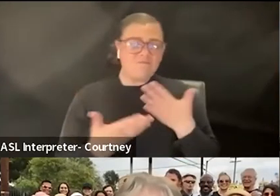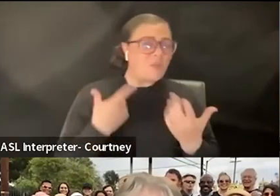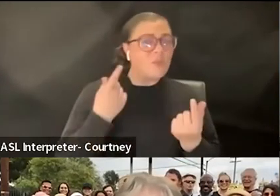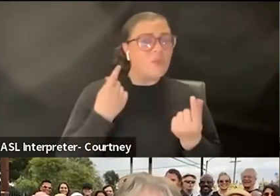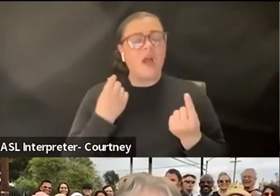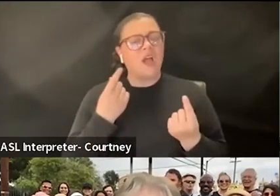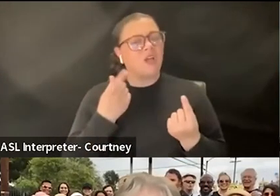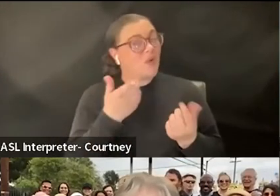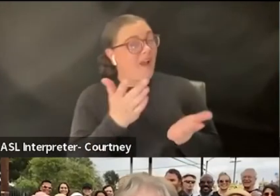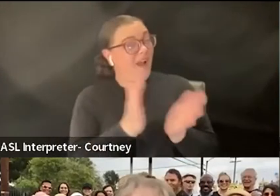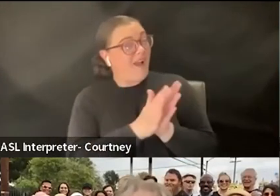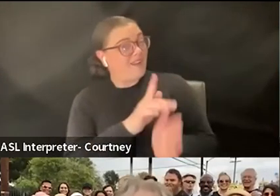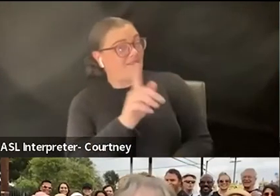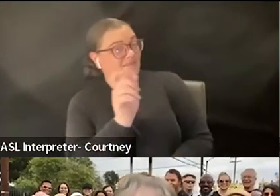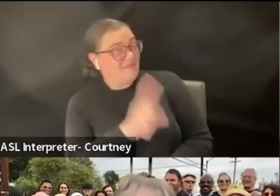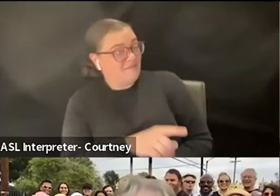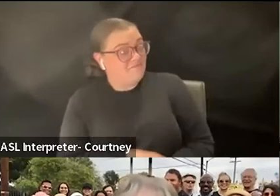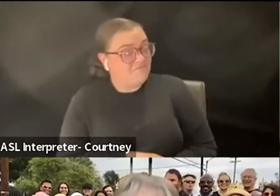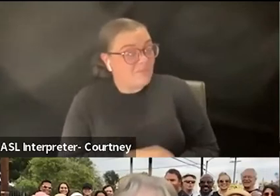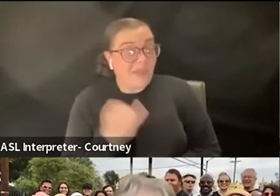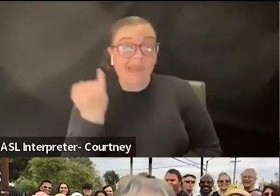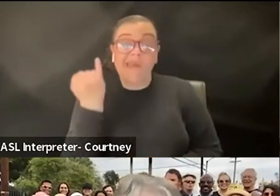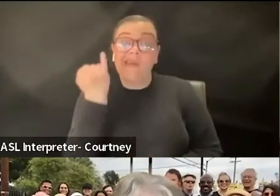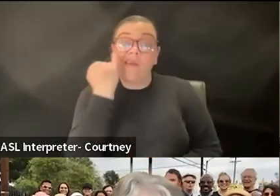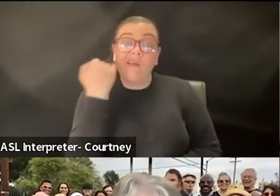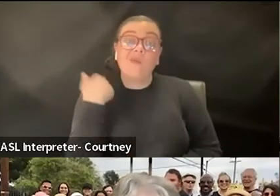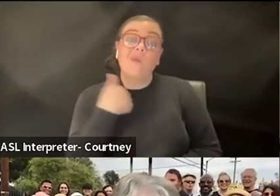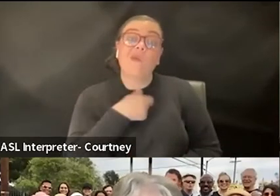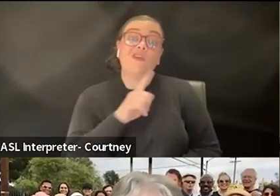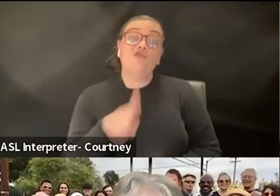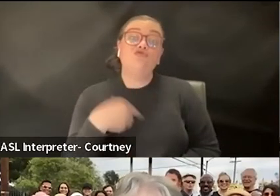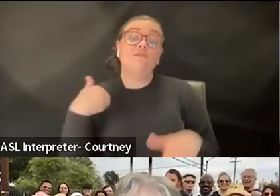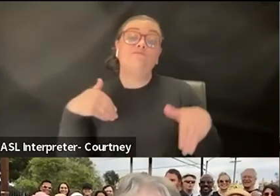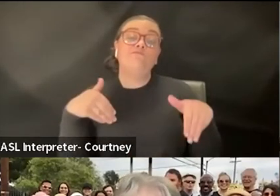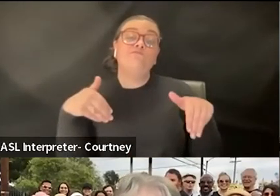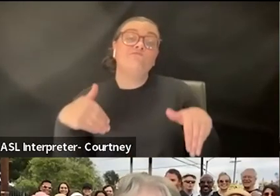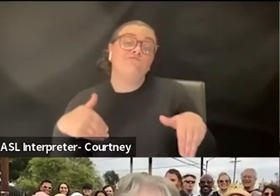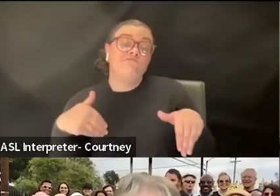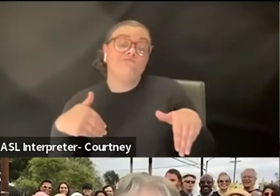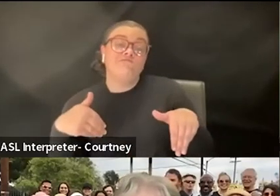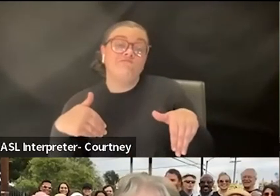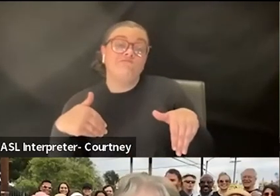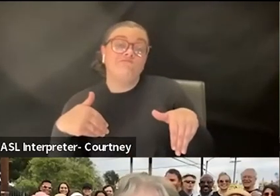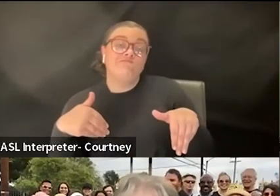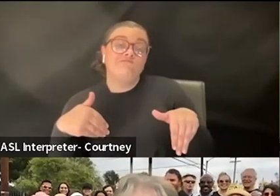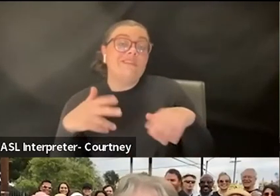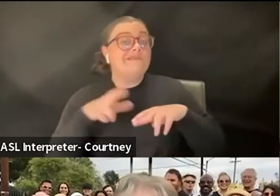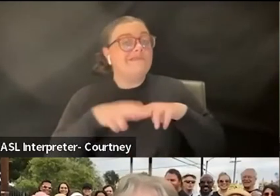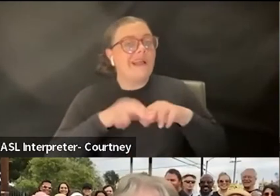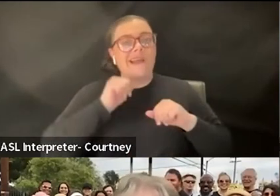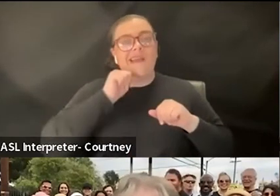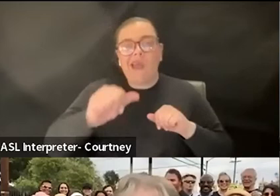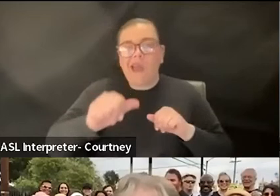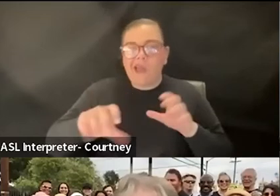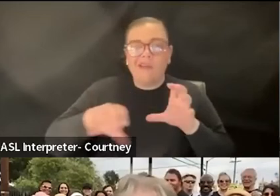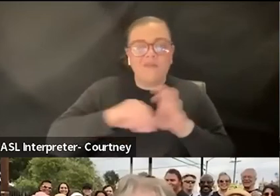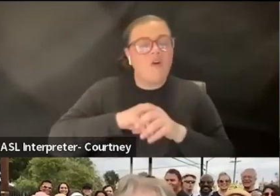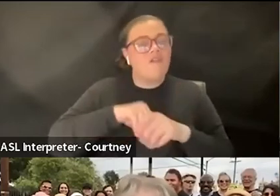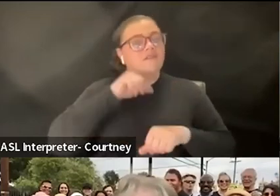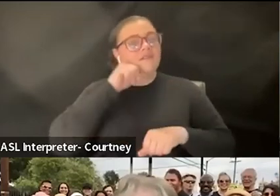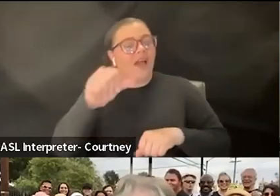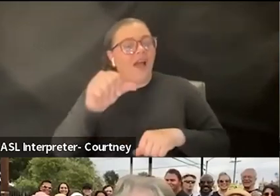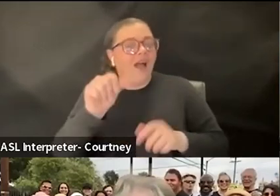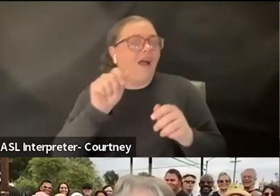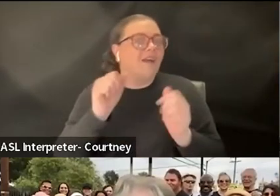if we do nothing, if we sit on our hands and we are cool with the status quo, do you think our plight will improve or, you